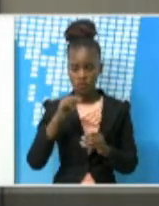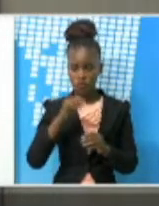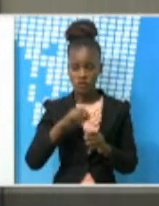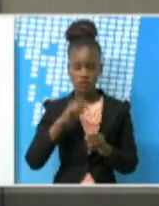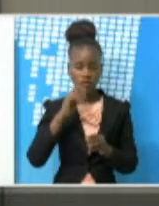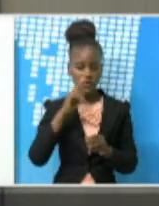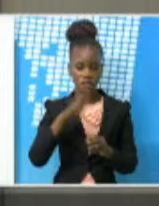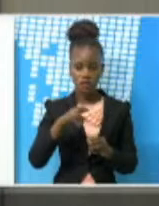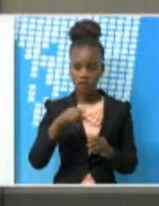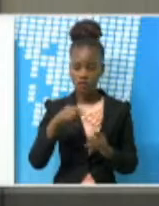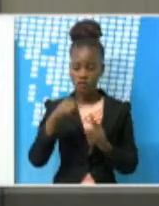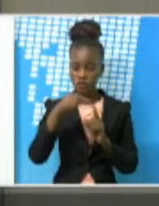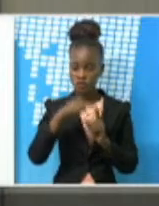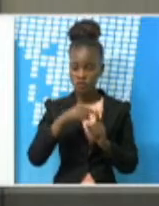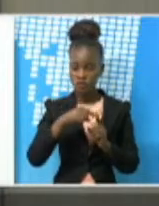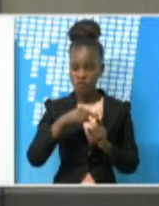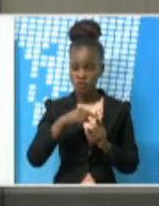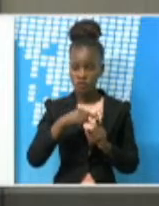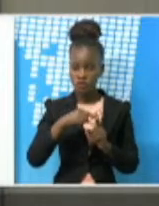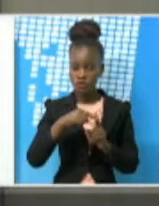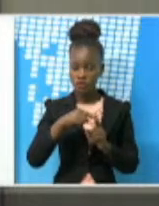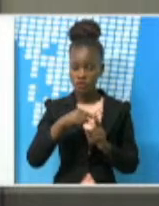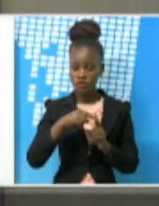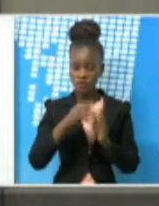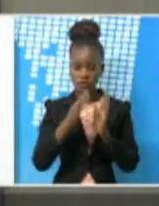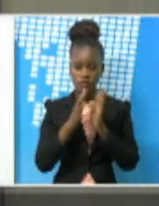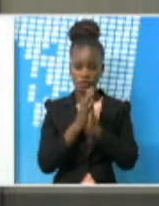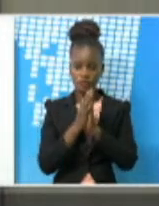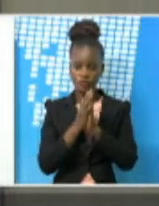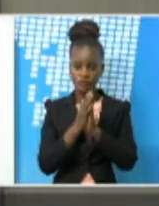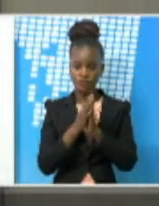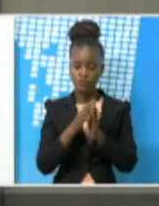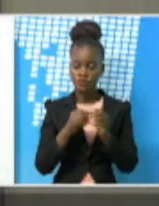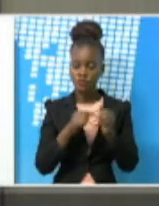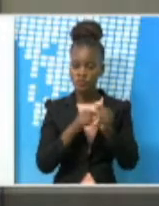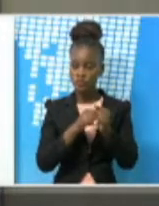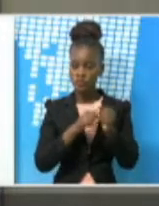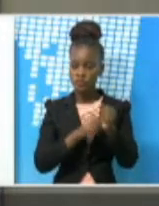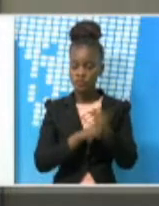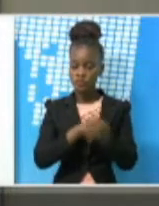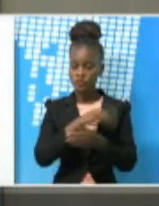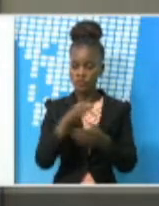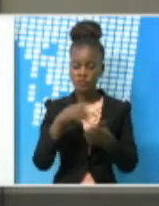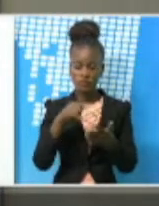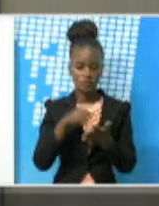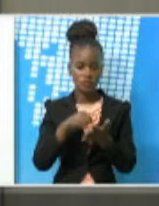to audit us, our books. And all these are efforts to ensuring that